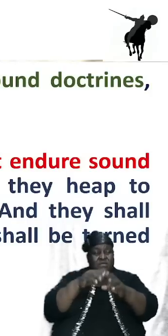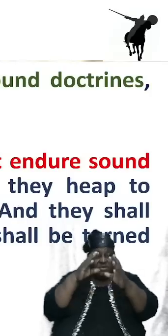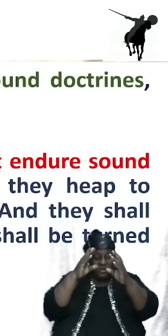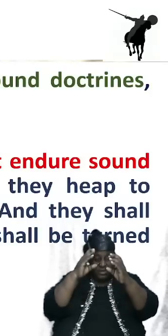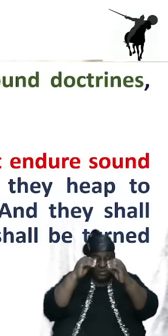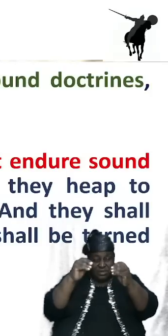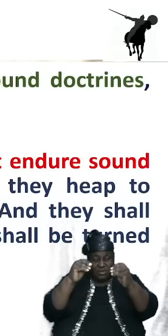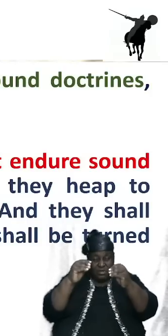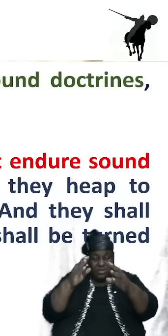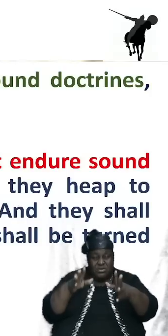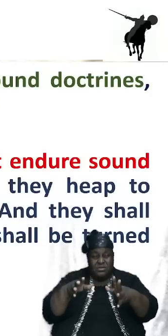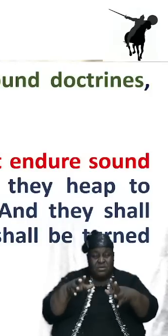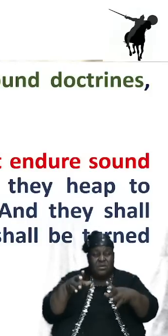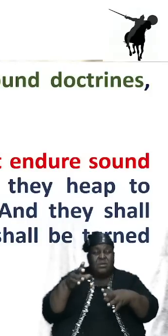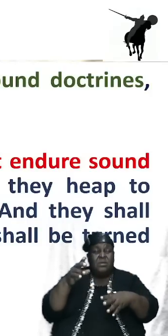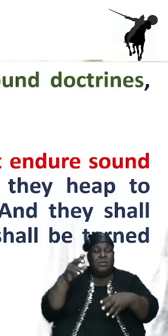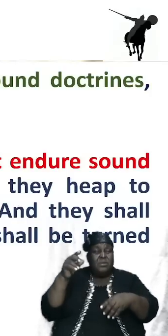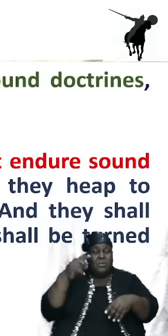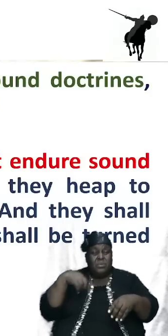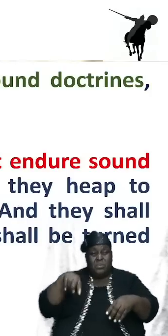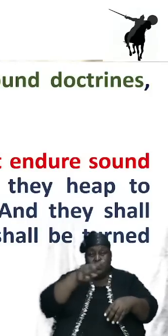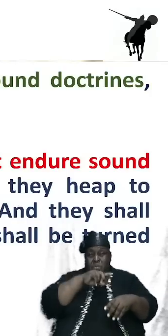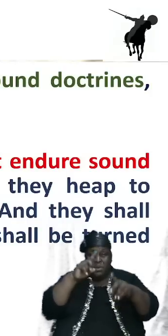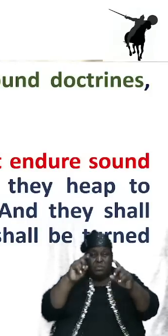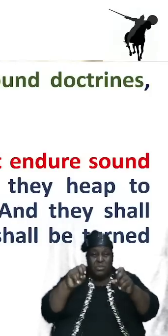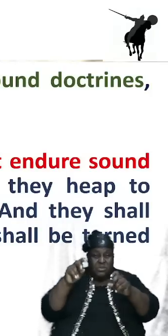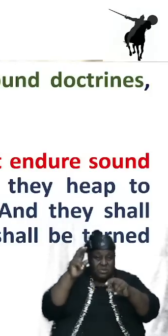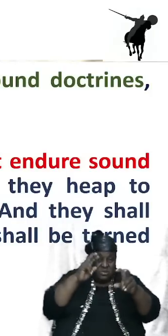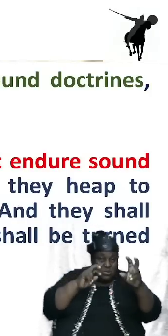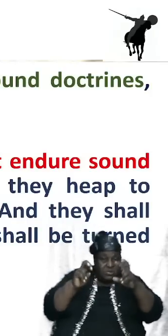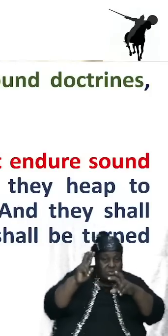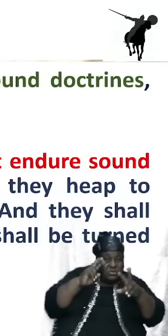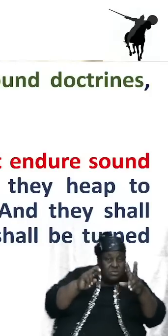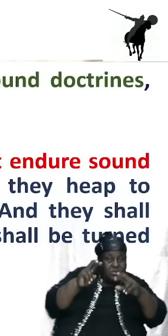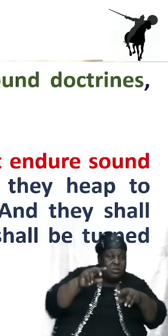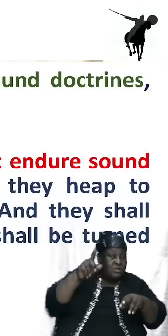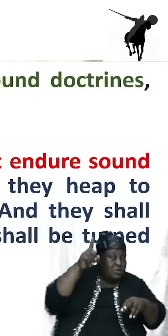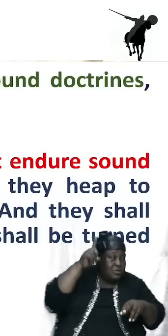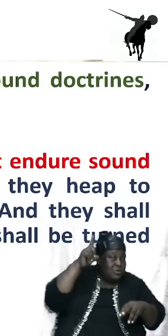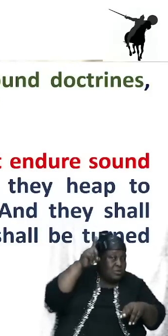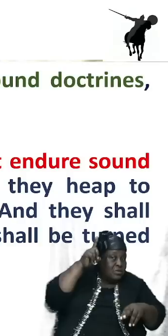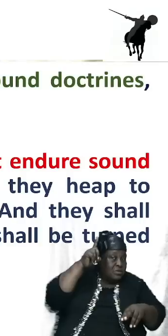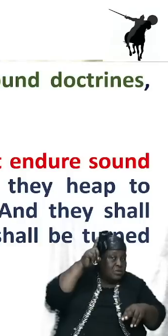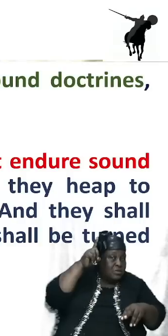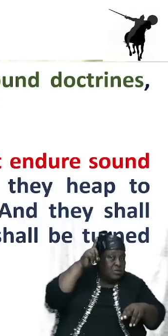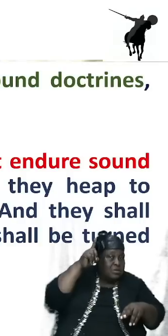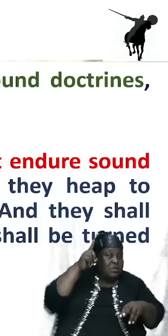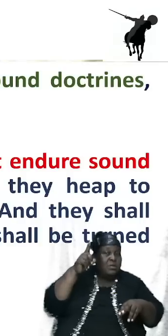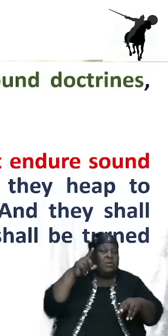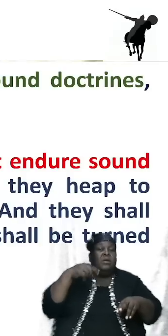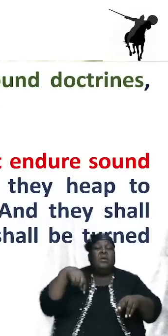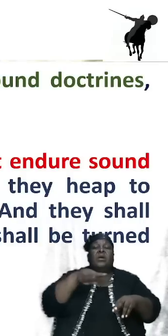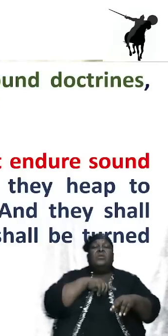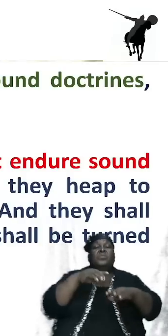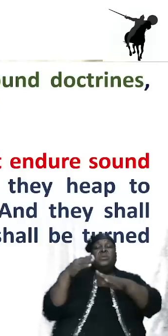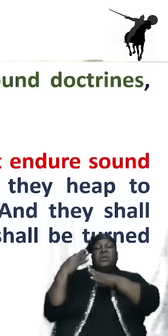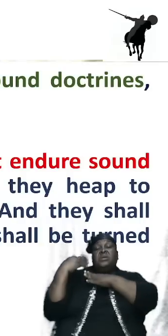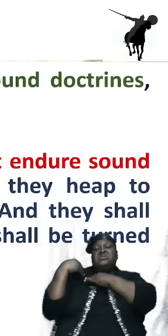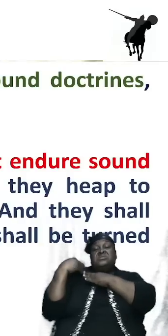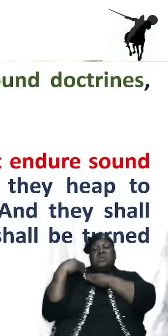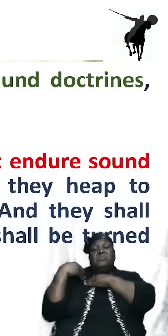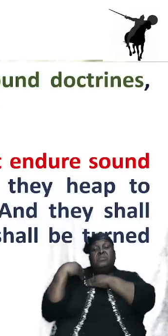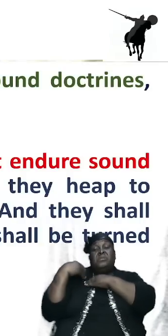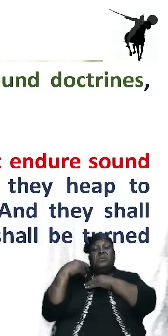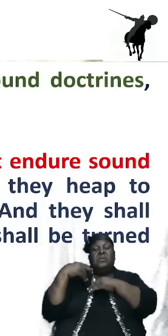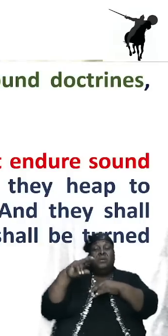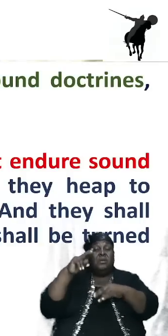should be discerning of the teachings that we listen to and the teachings that we accept. And Paul is warning us against